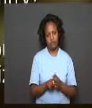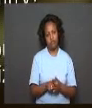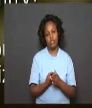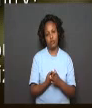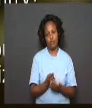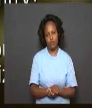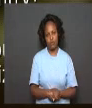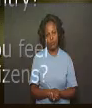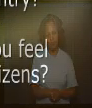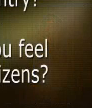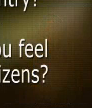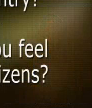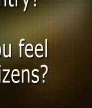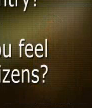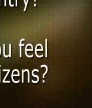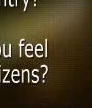Begin.